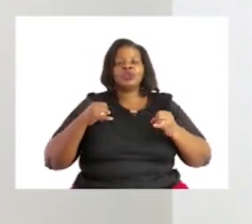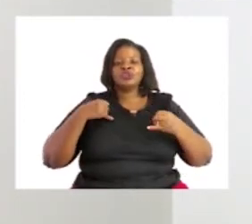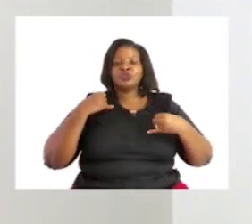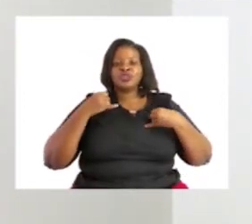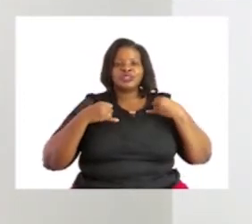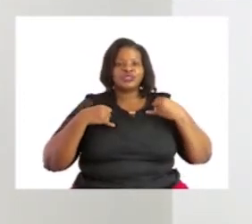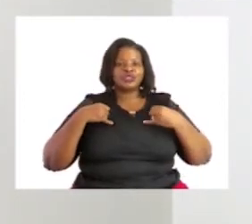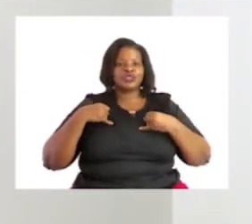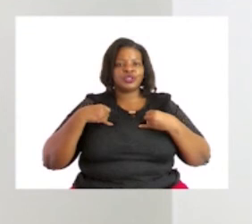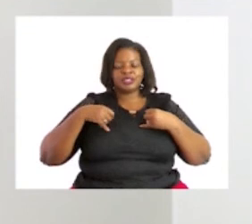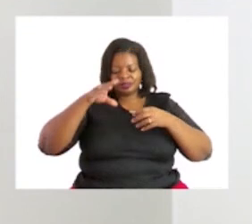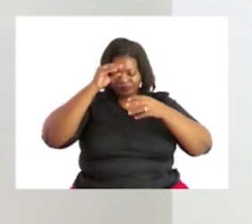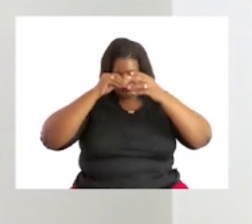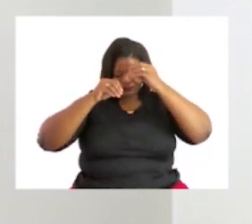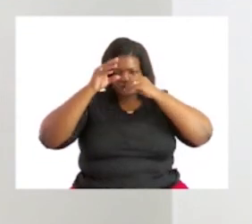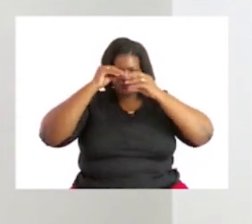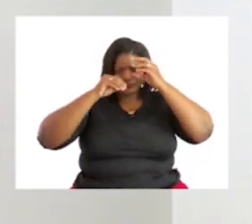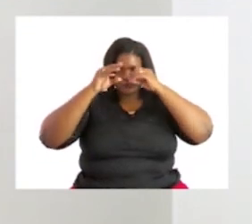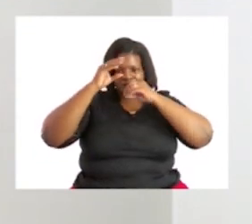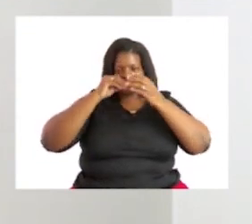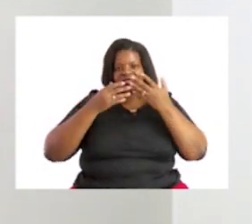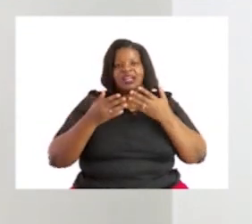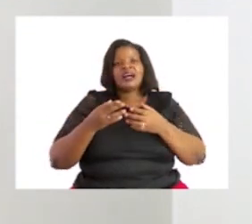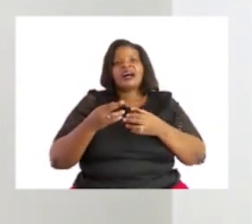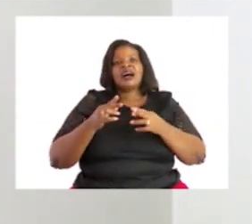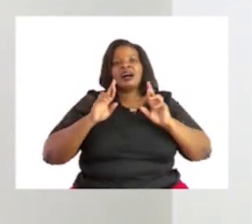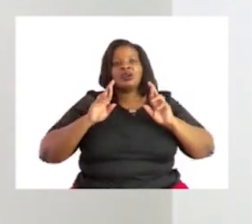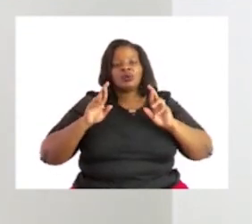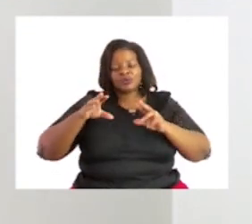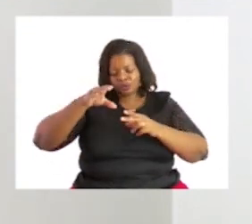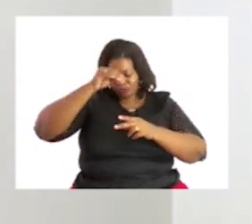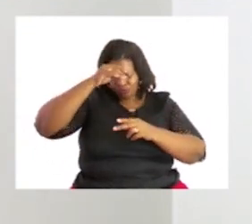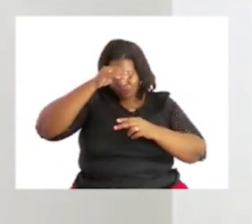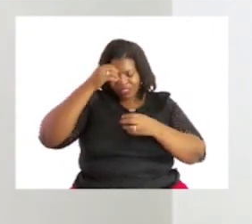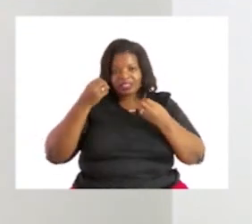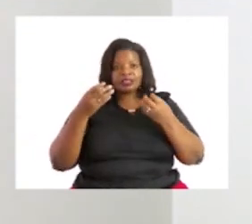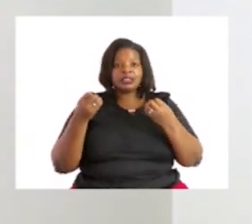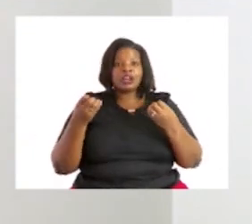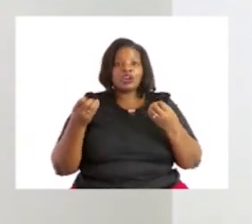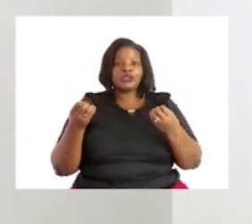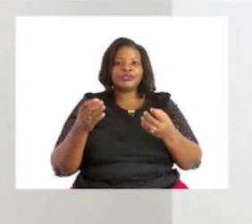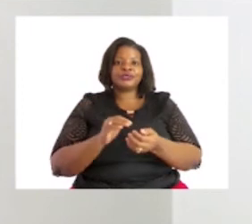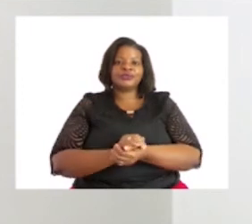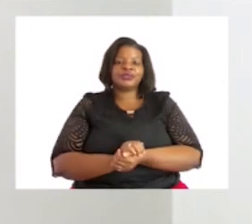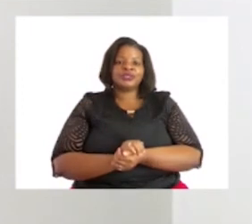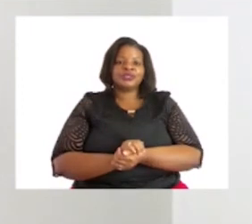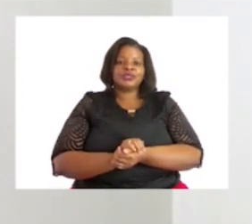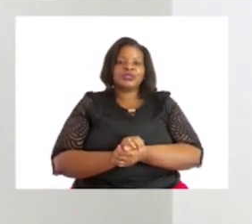lesson. I hope you have learned so much in this lesson. Keep